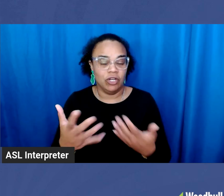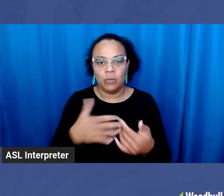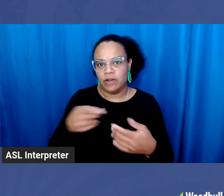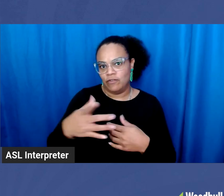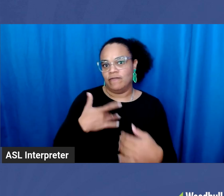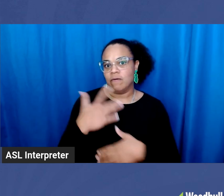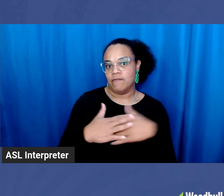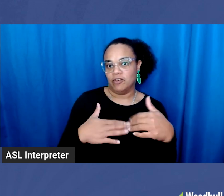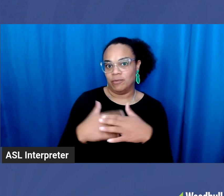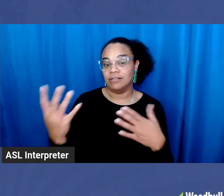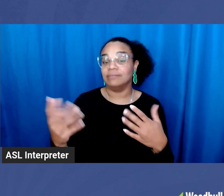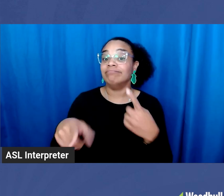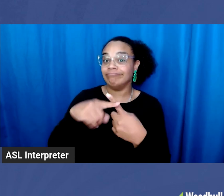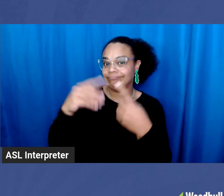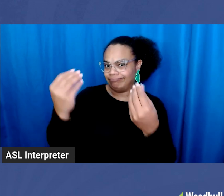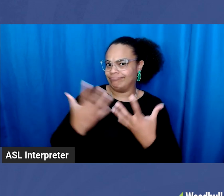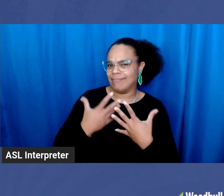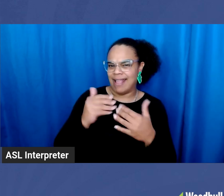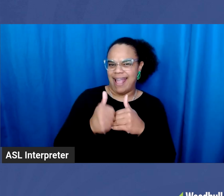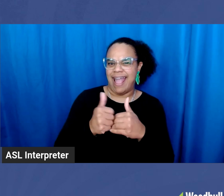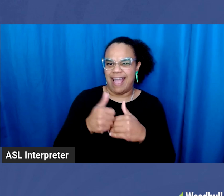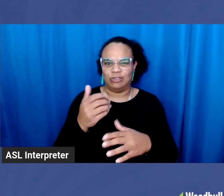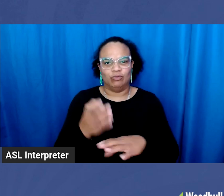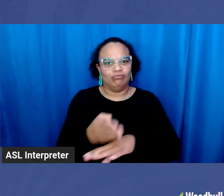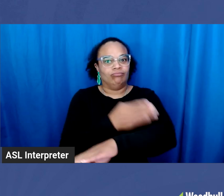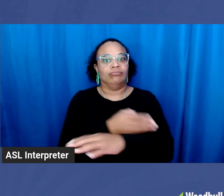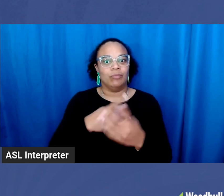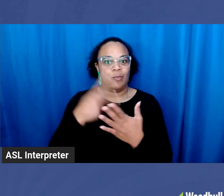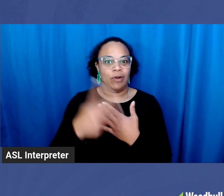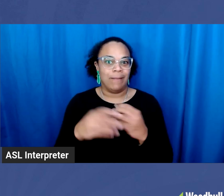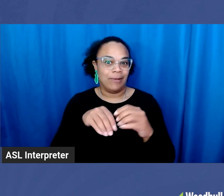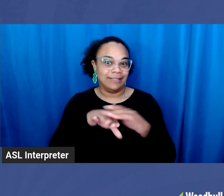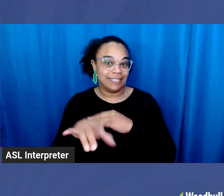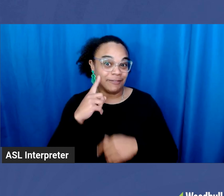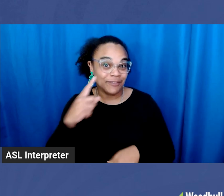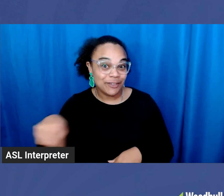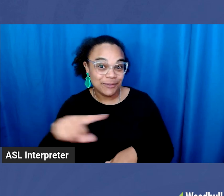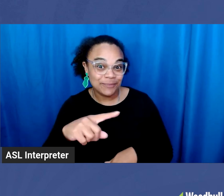the program more accessible for you. And now, on with the show.